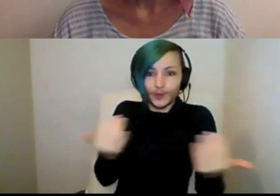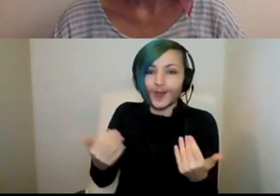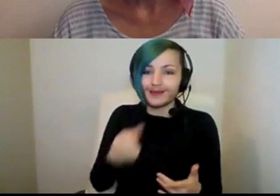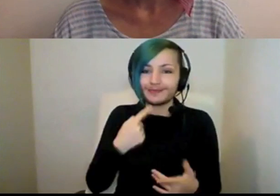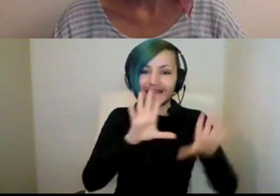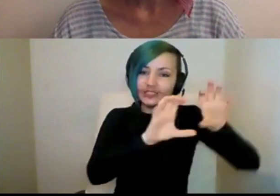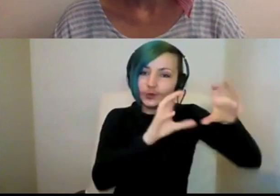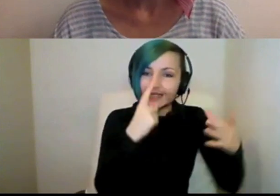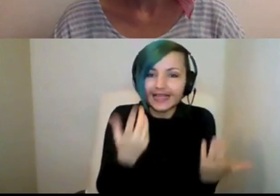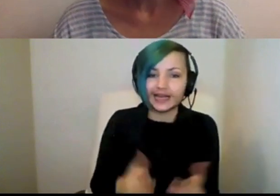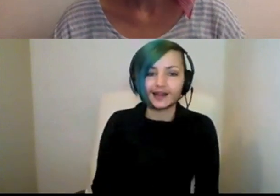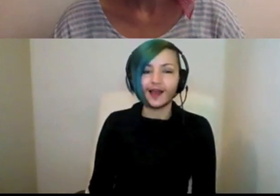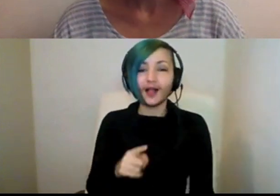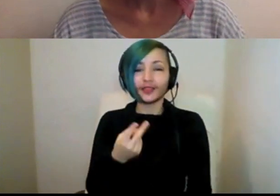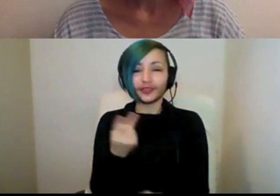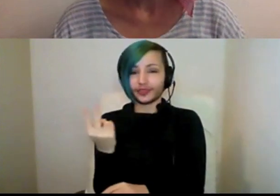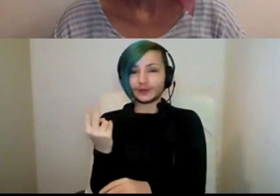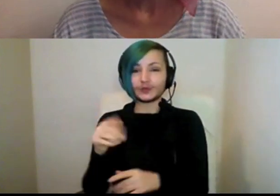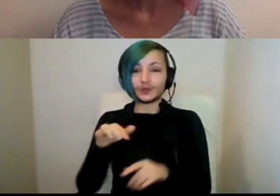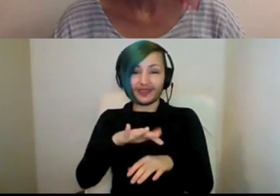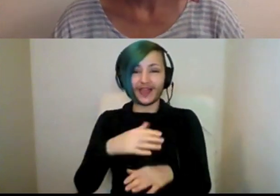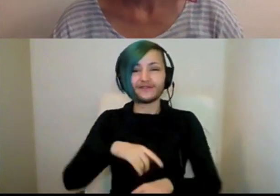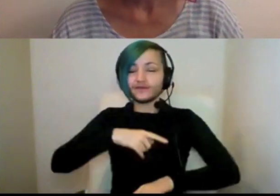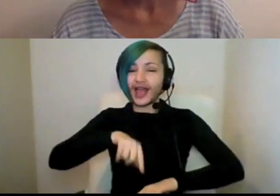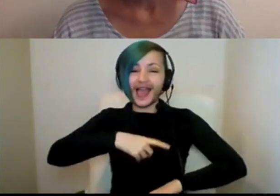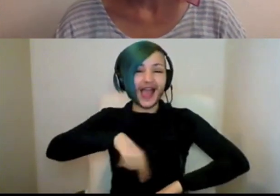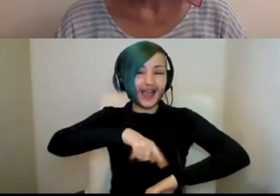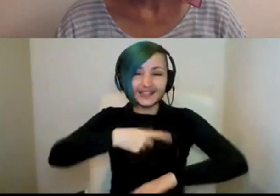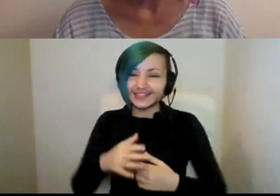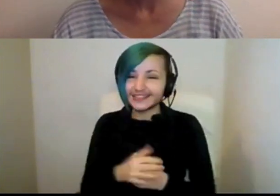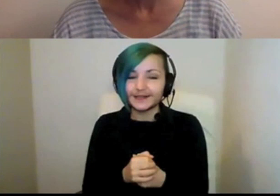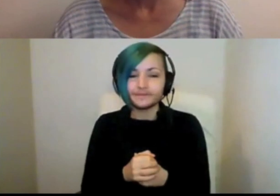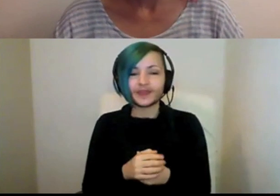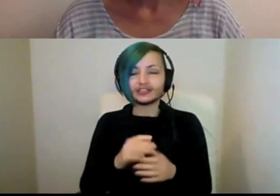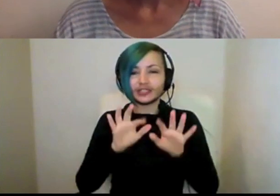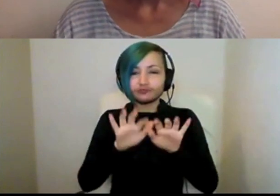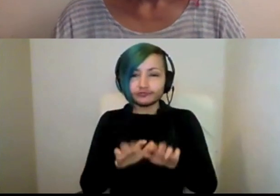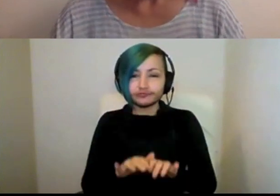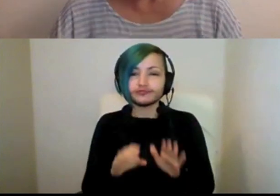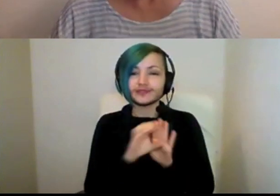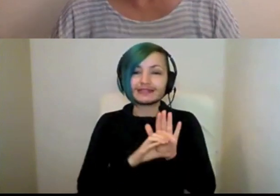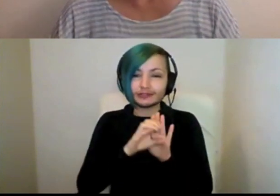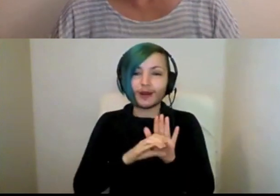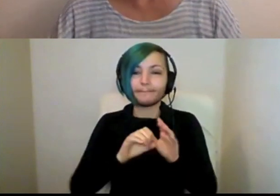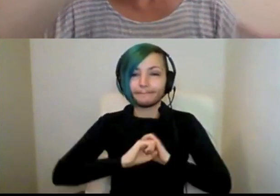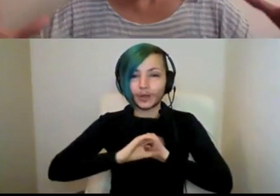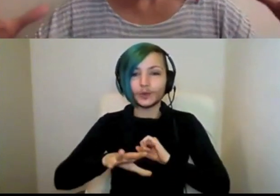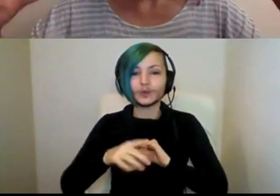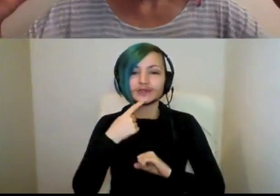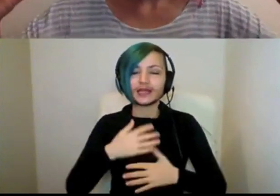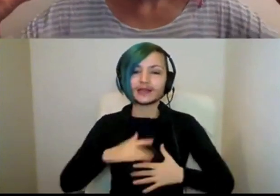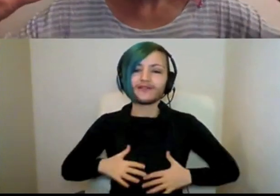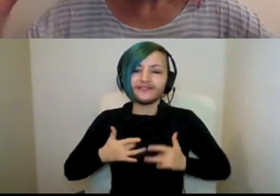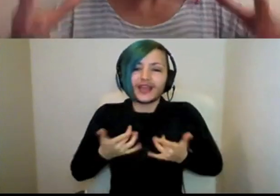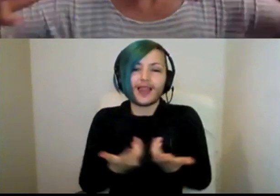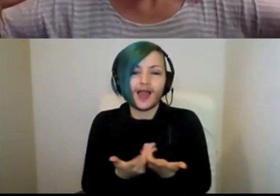you know, they were there for ages and ages. And she wrote the most beautiful thing on Instagram afterwards, just about how she felt, because Nana's work